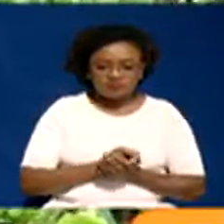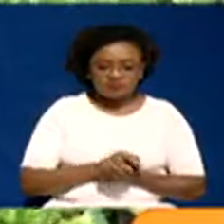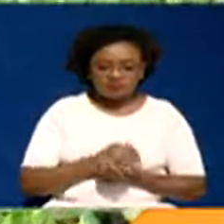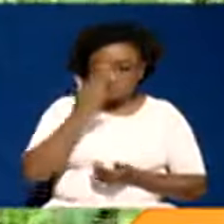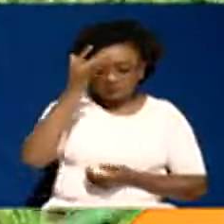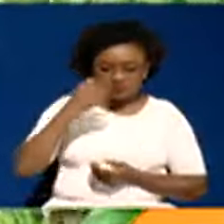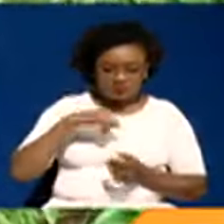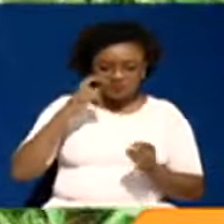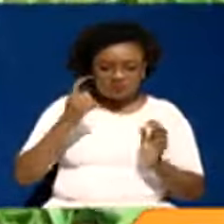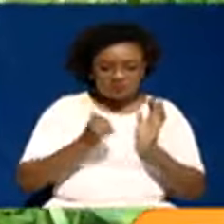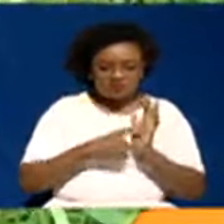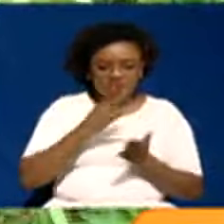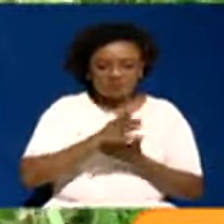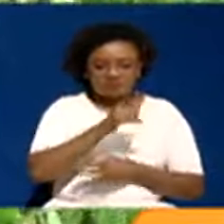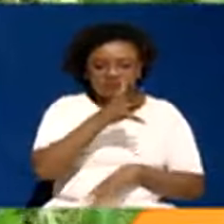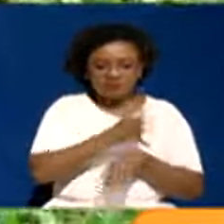kweli ni gumu.